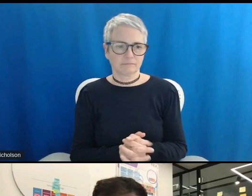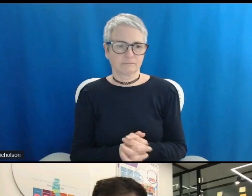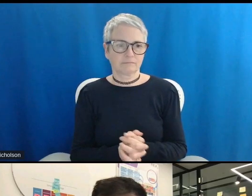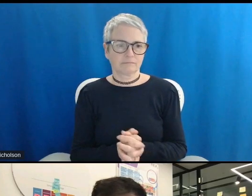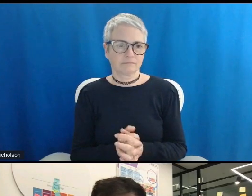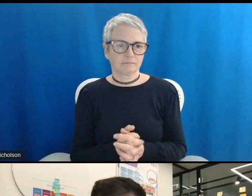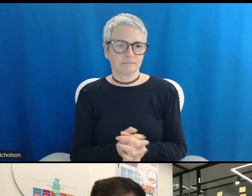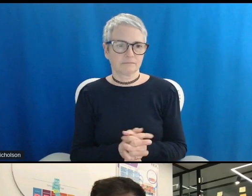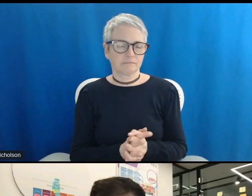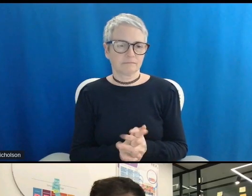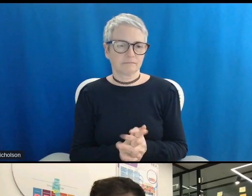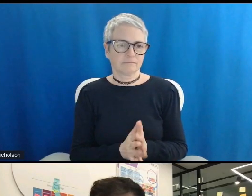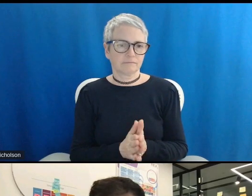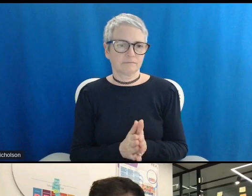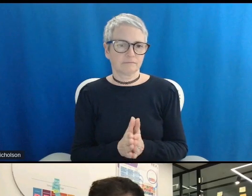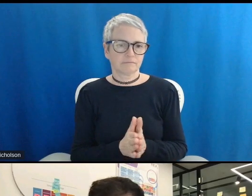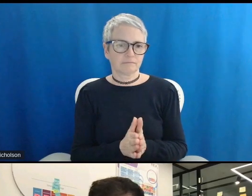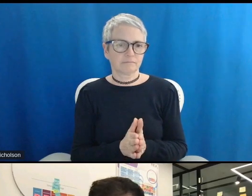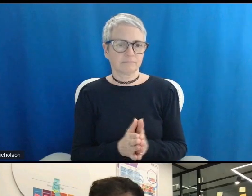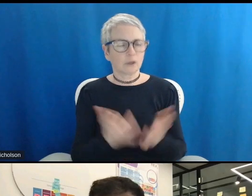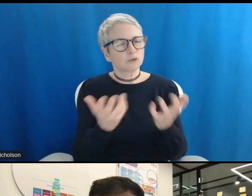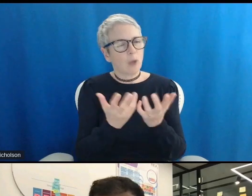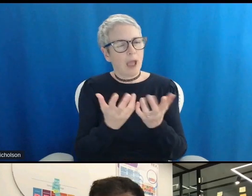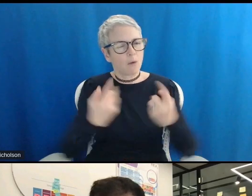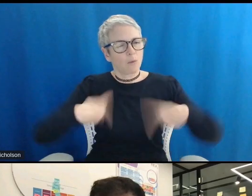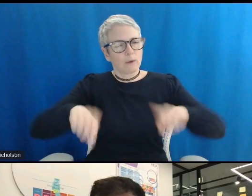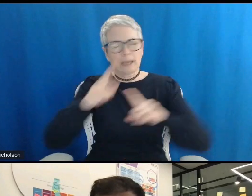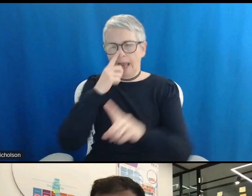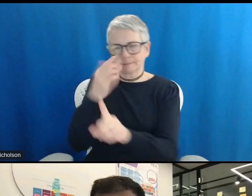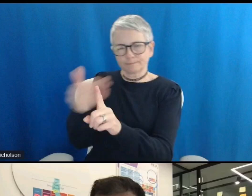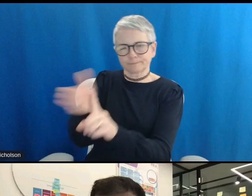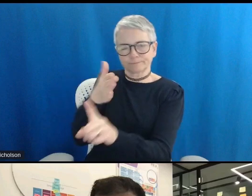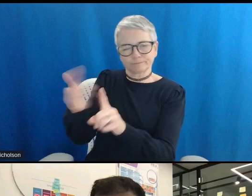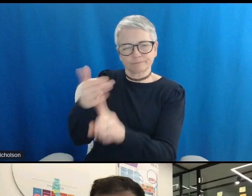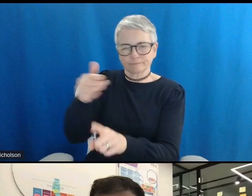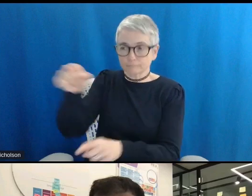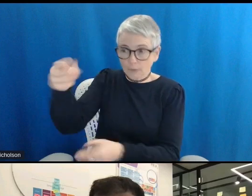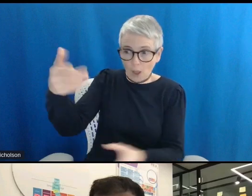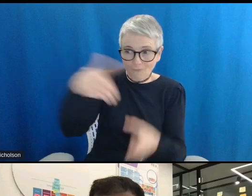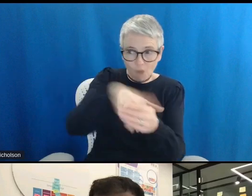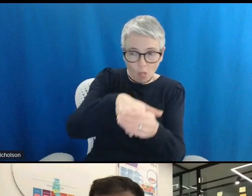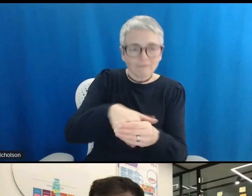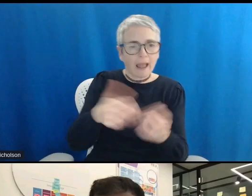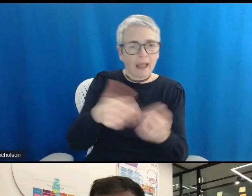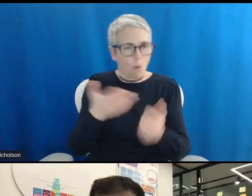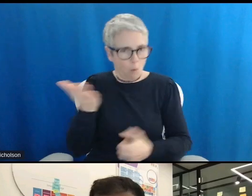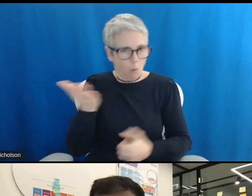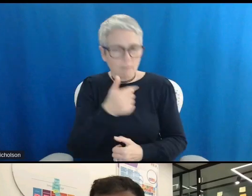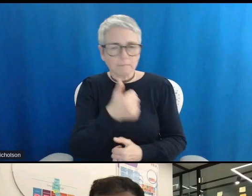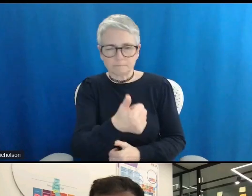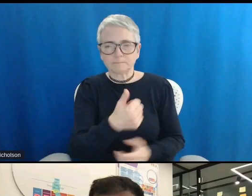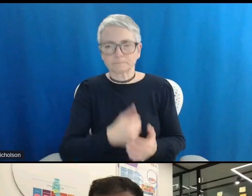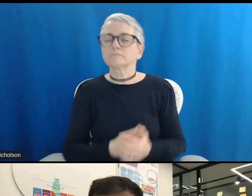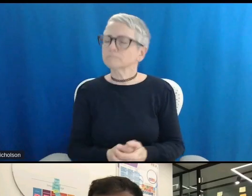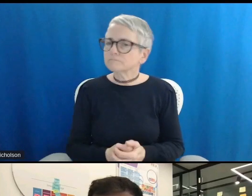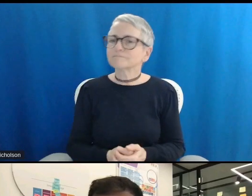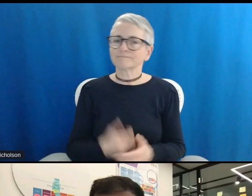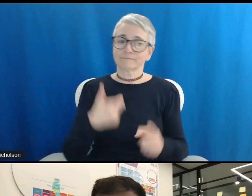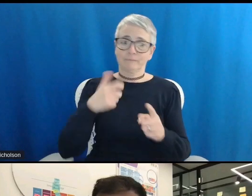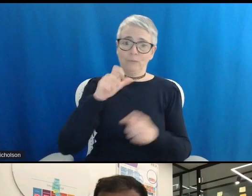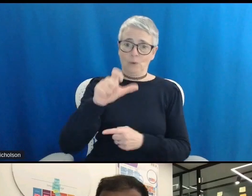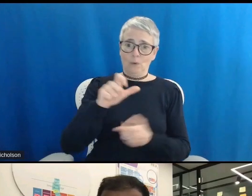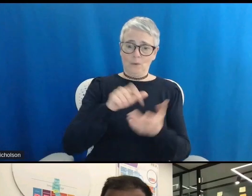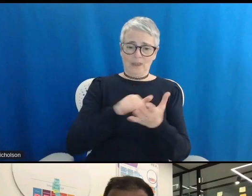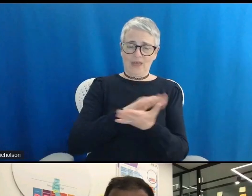stakeholders involved and show them the value of disability inclusion? Yep, thanks, Addy. So I'm Cathy Holloway.